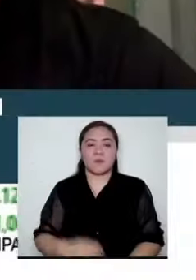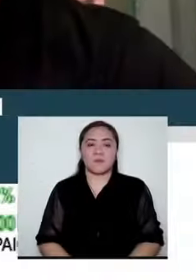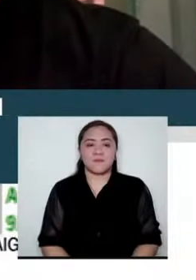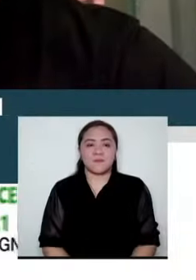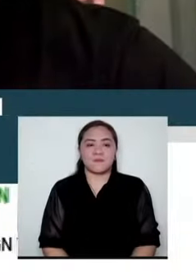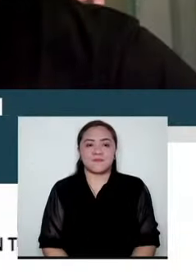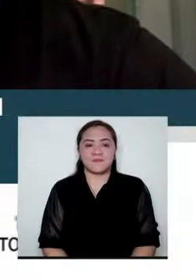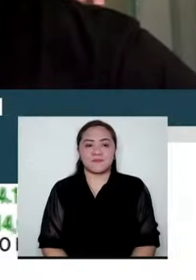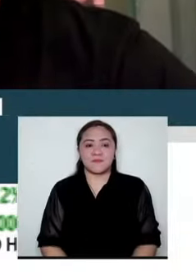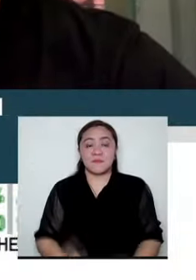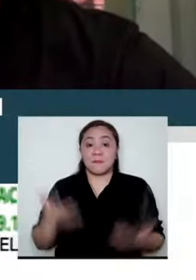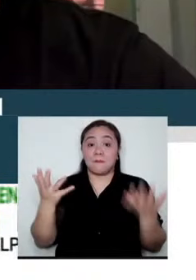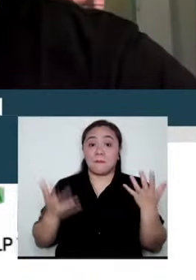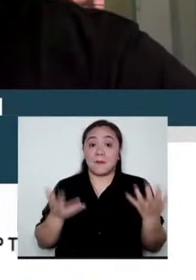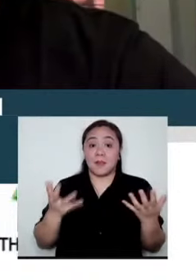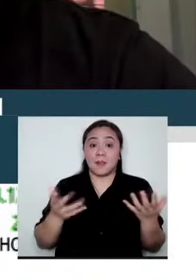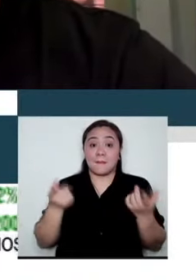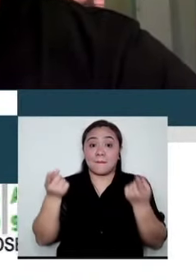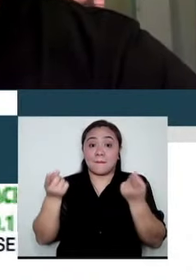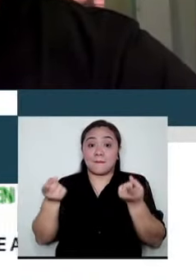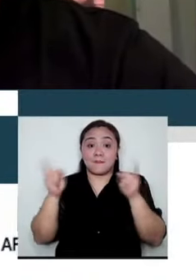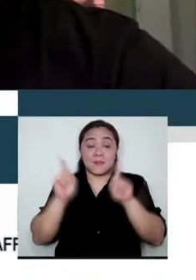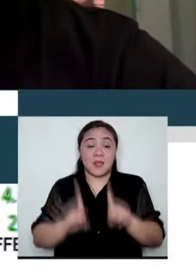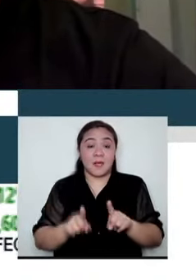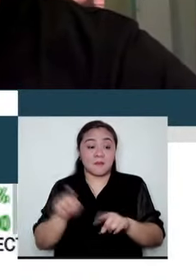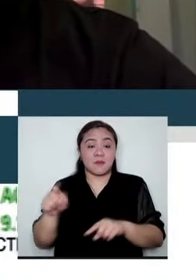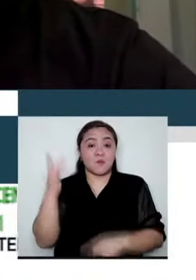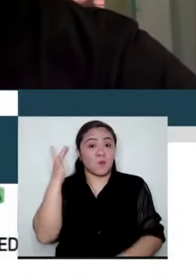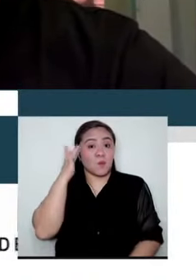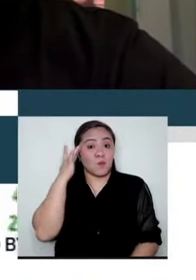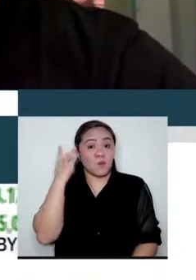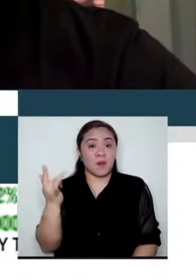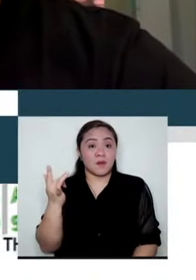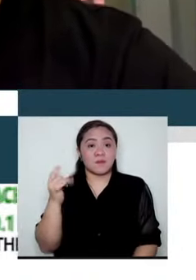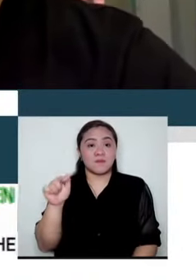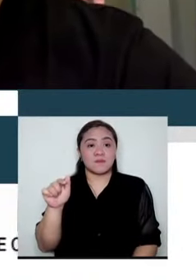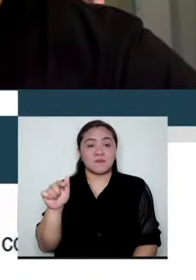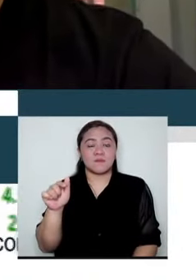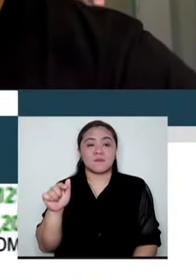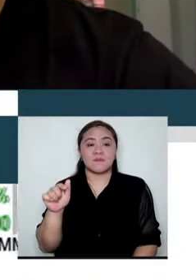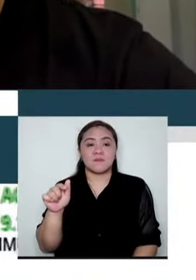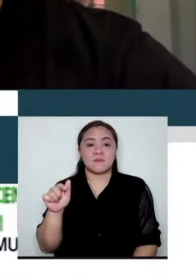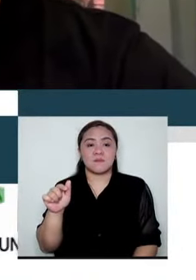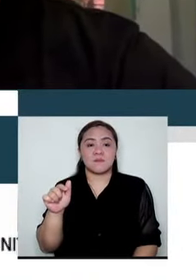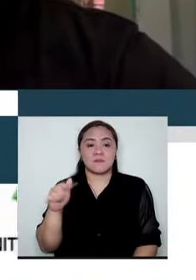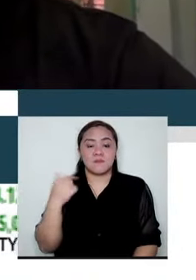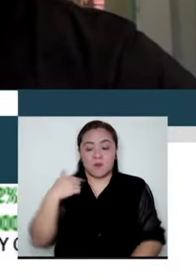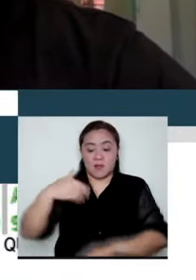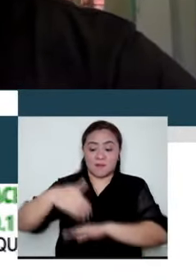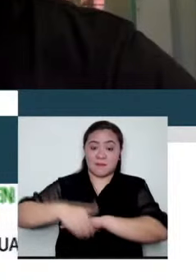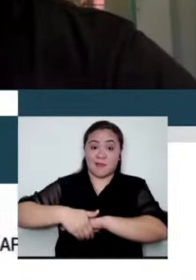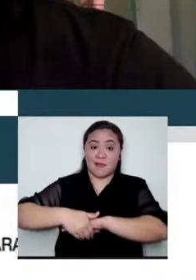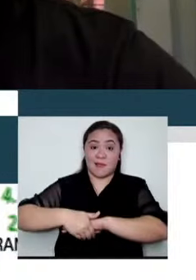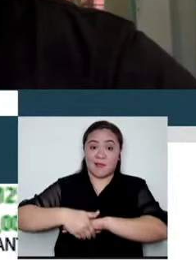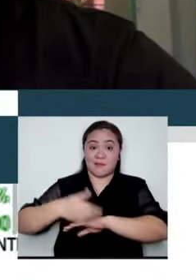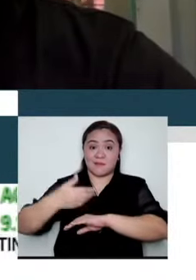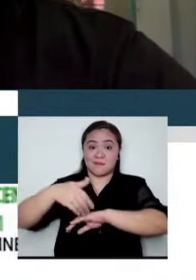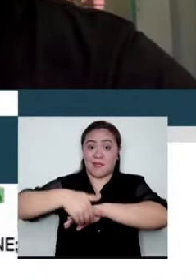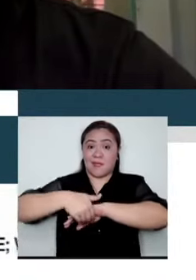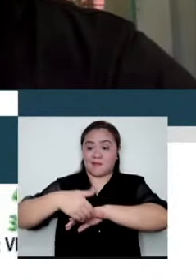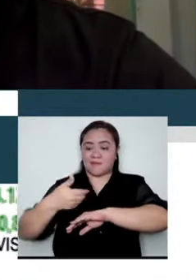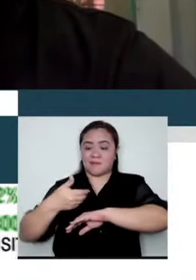Maybe it's coincidence because the night before the chaotic